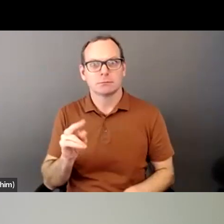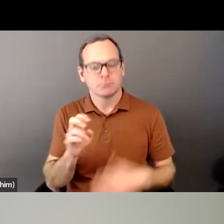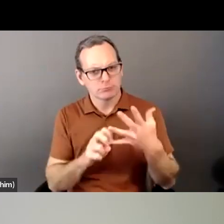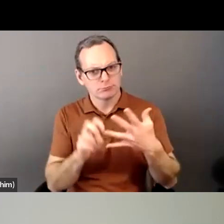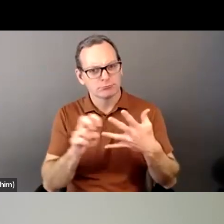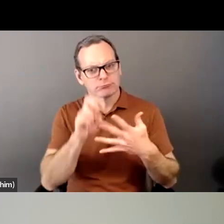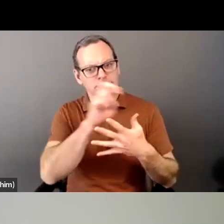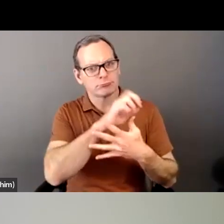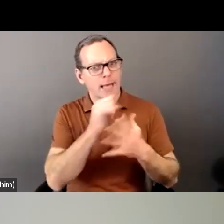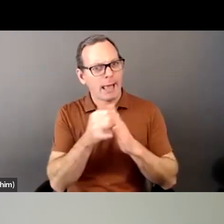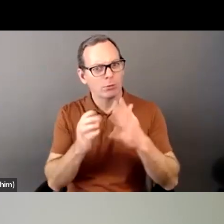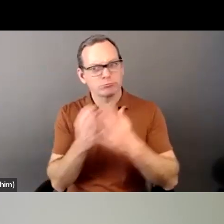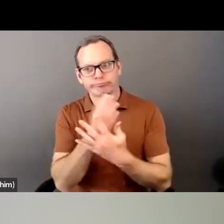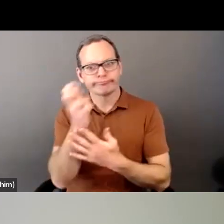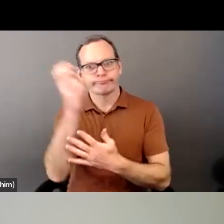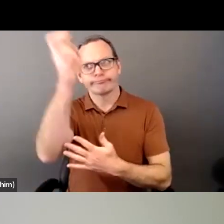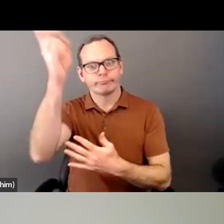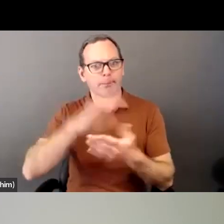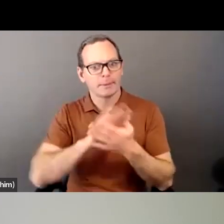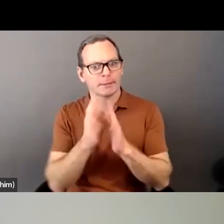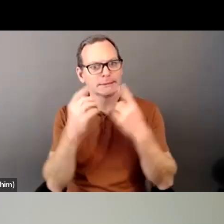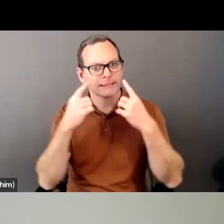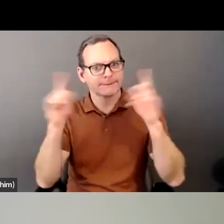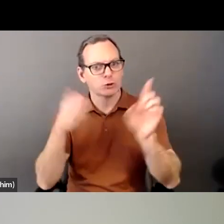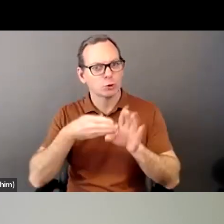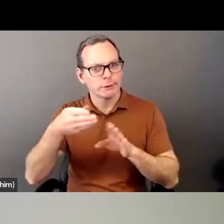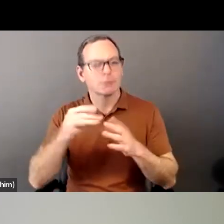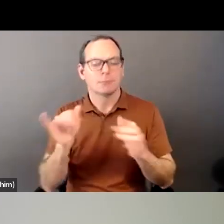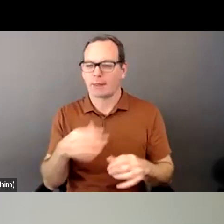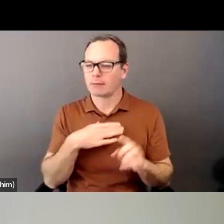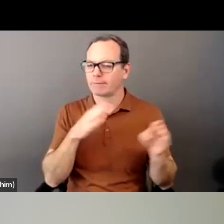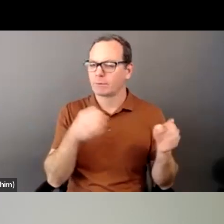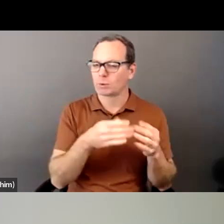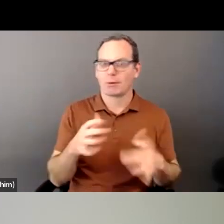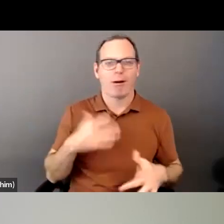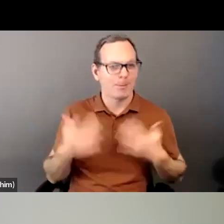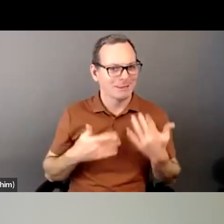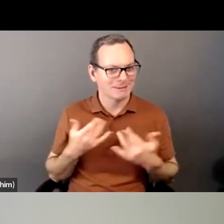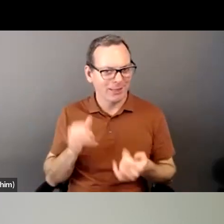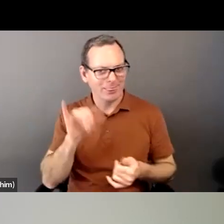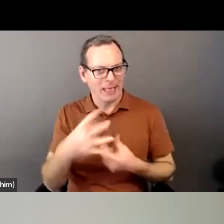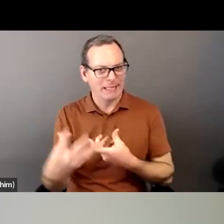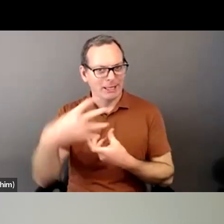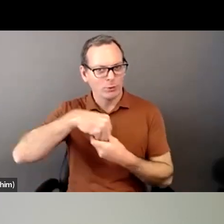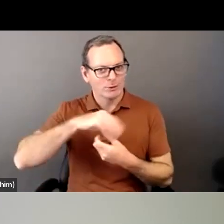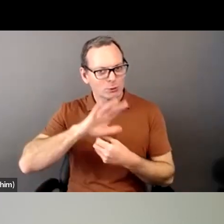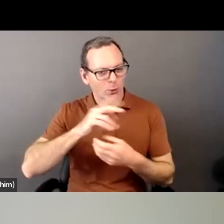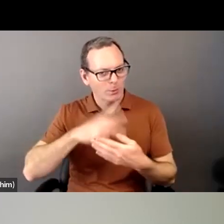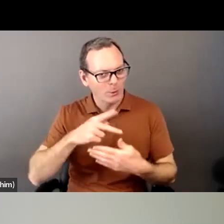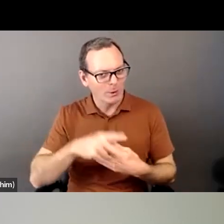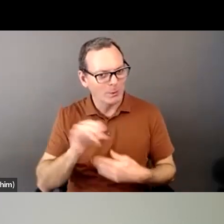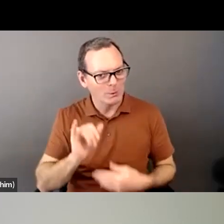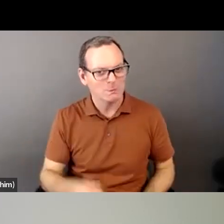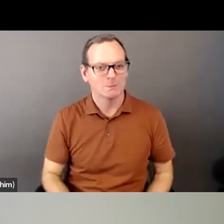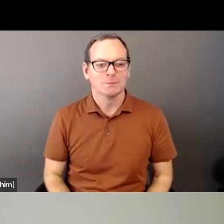their careers would look like. So it's a big piece that we're working on as well. So I'm so happy that you've been able to integrate those pieces into your project